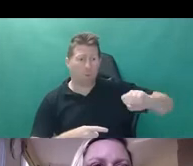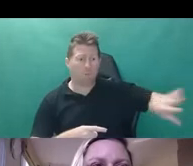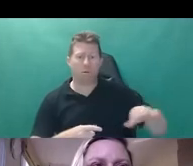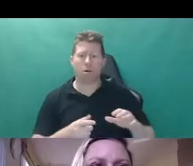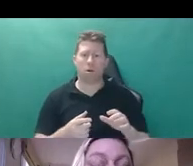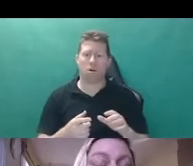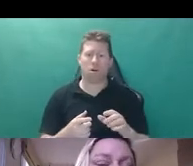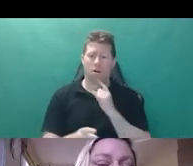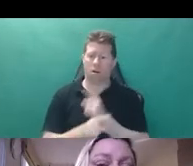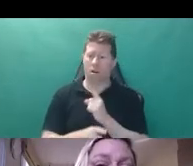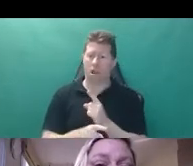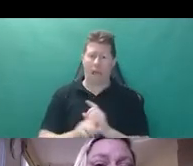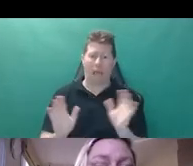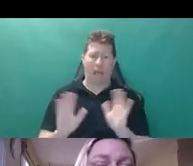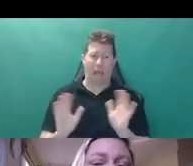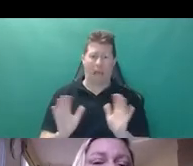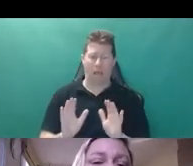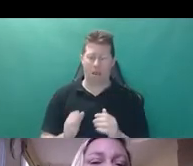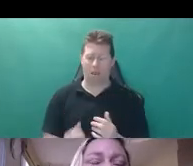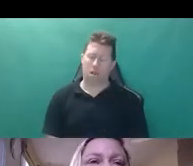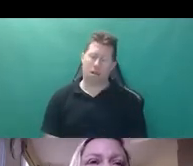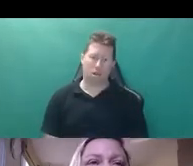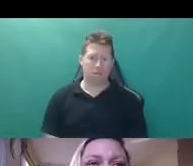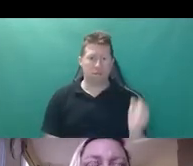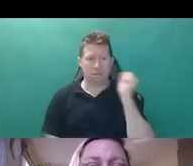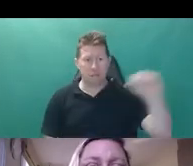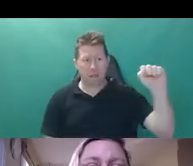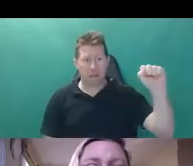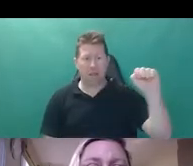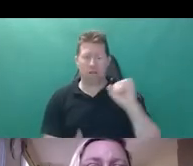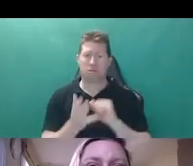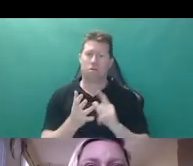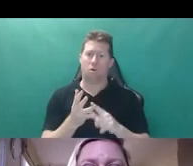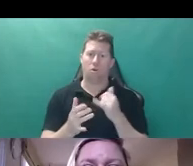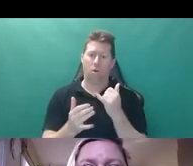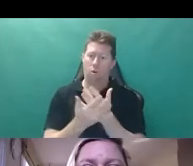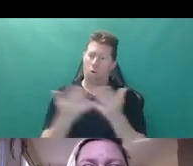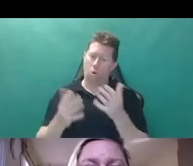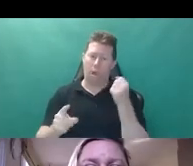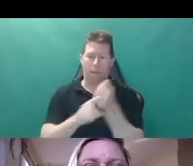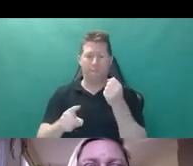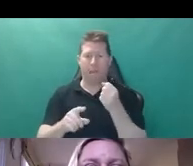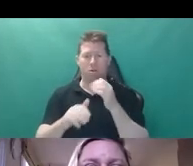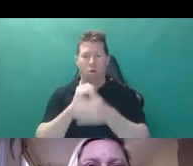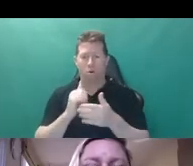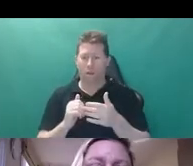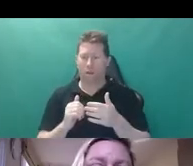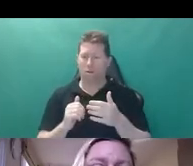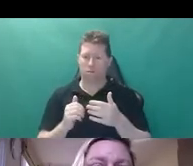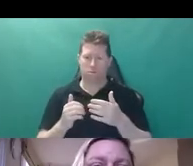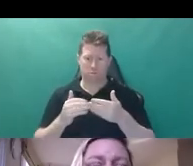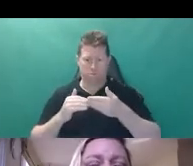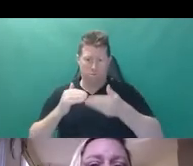pregnancy is terminated. So it's very much impacting on what the next generation in our